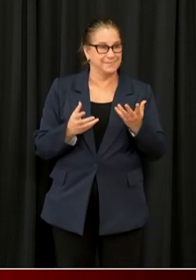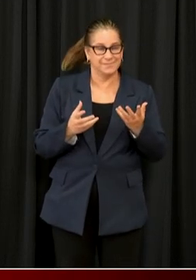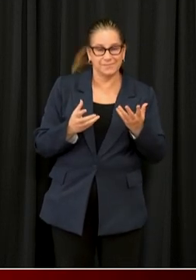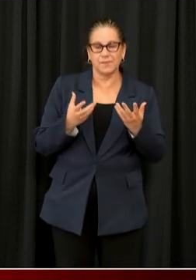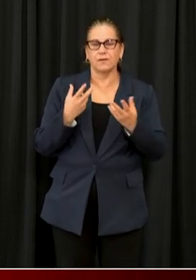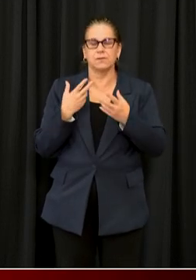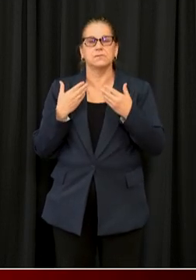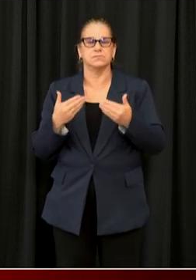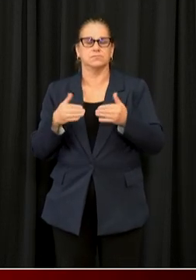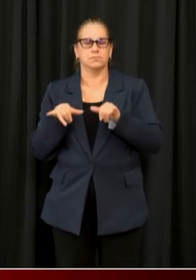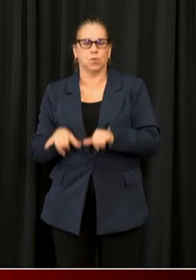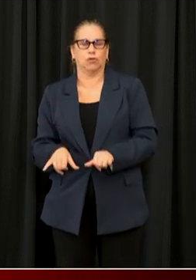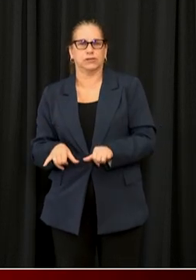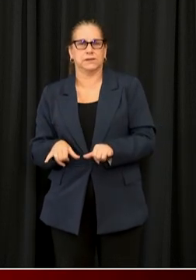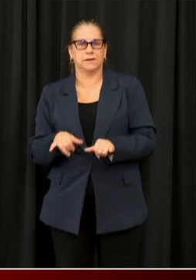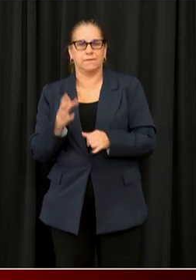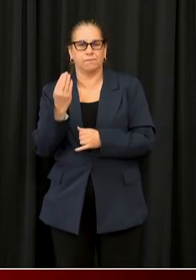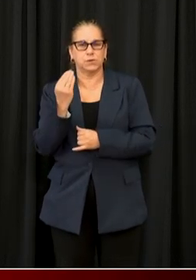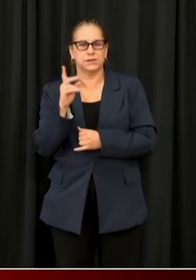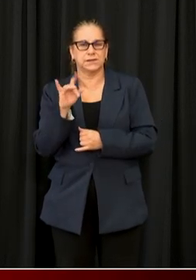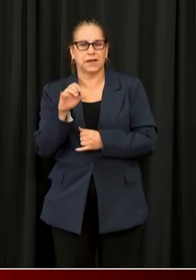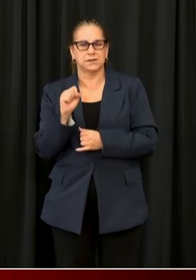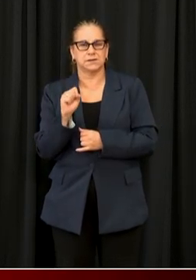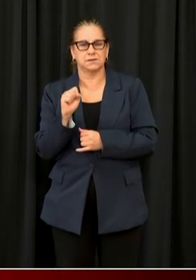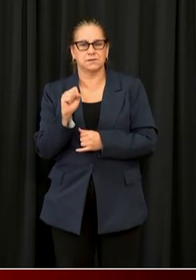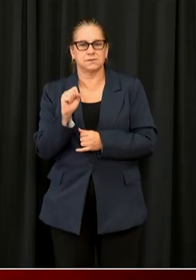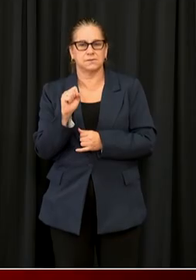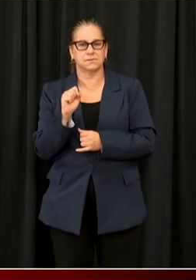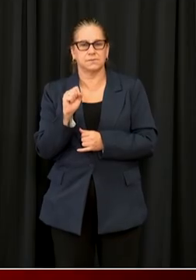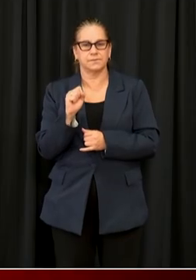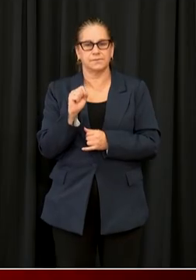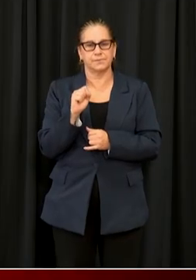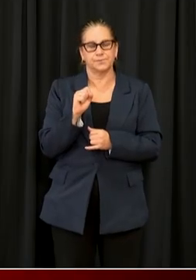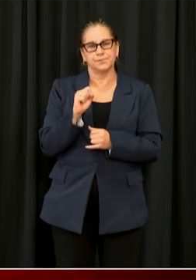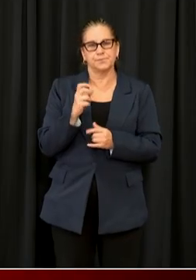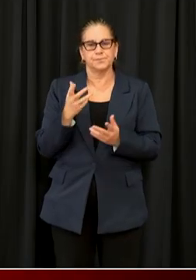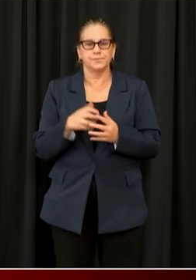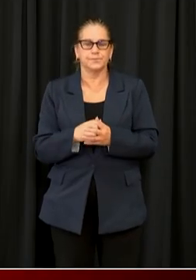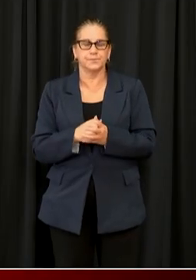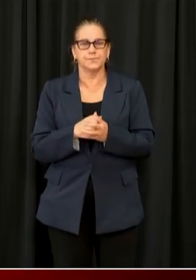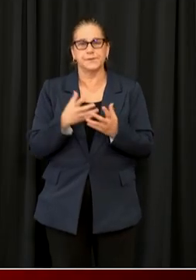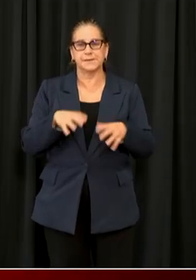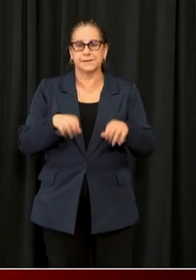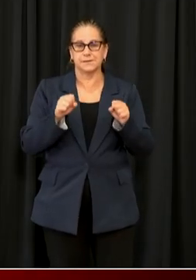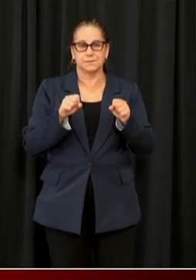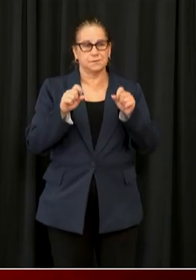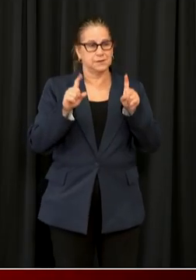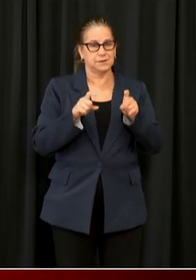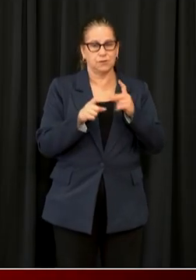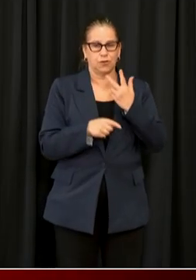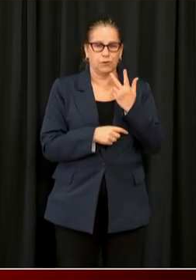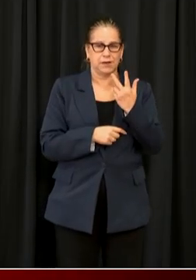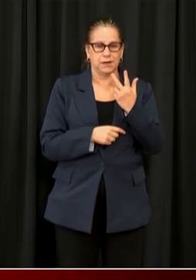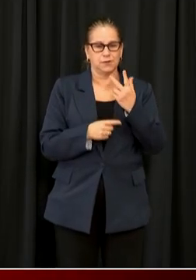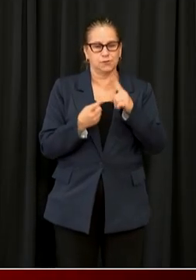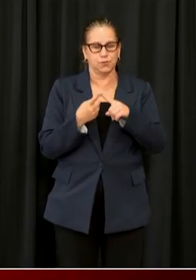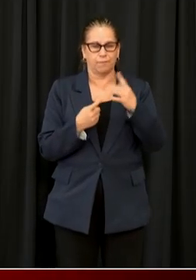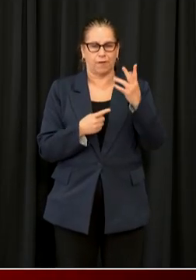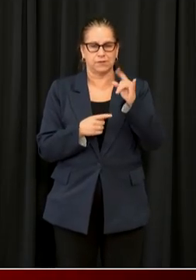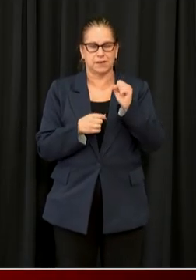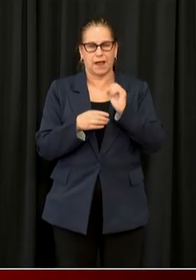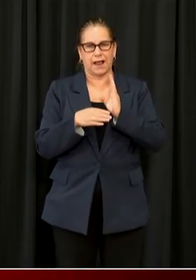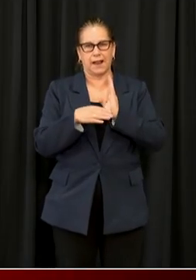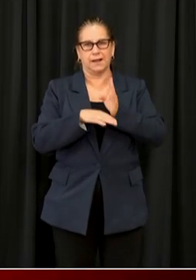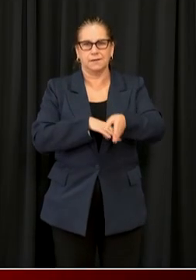have a time frame that that testing is recommended. So about 3 to 5 days after their last contact with the known